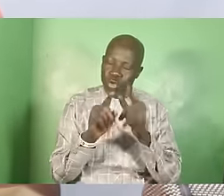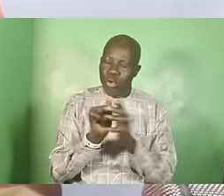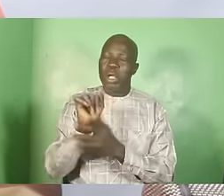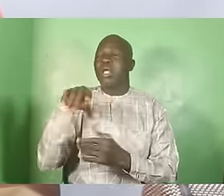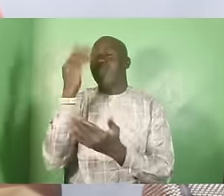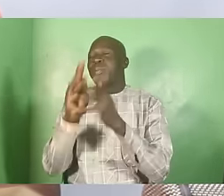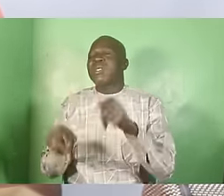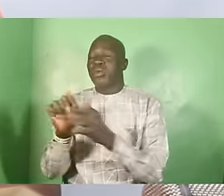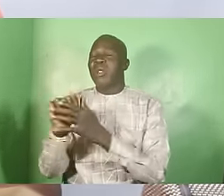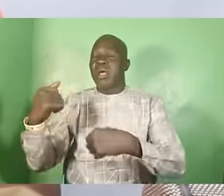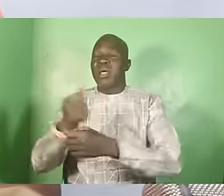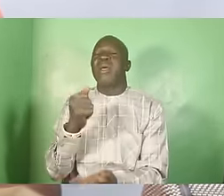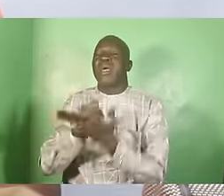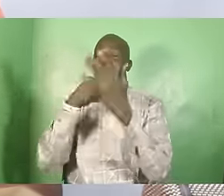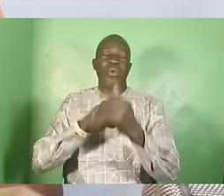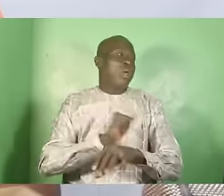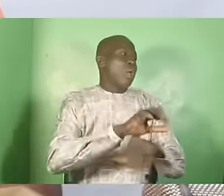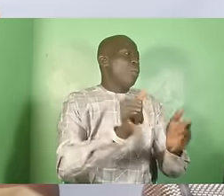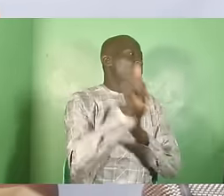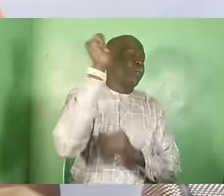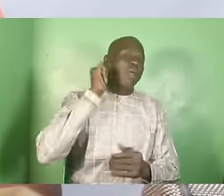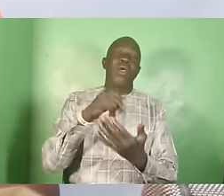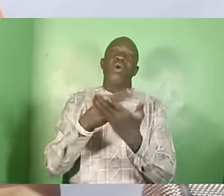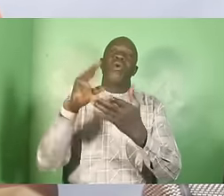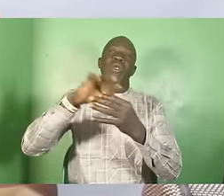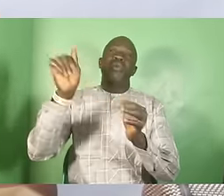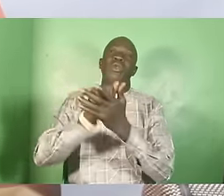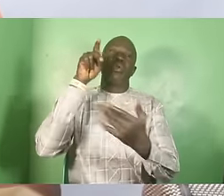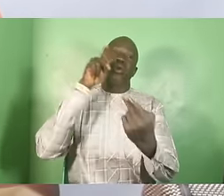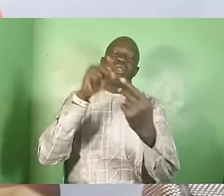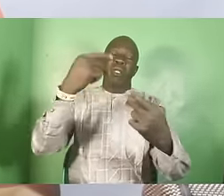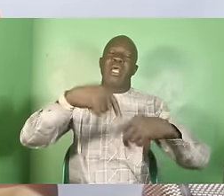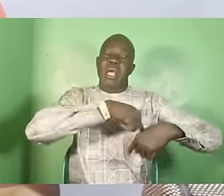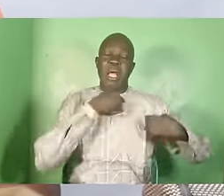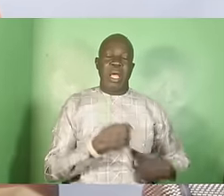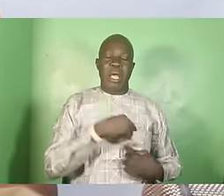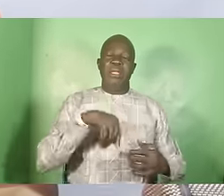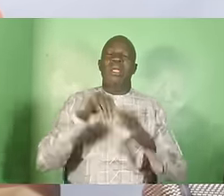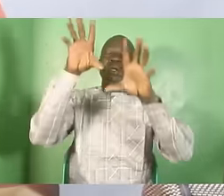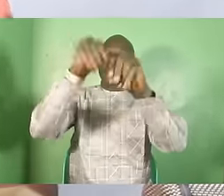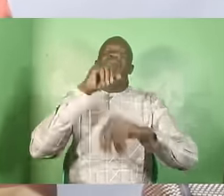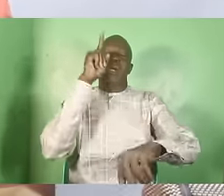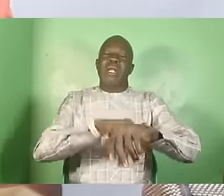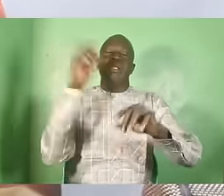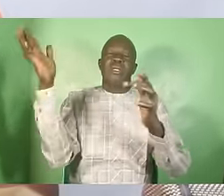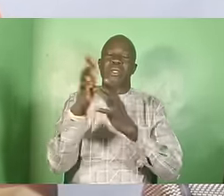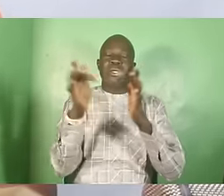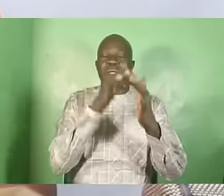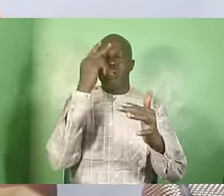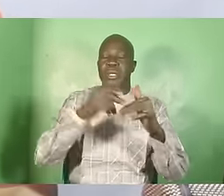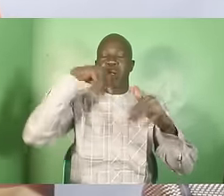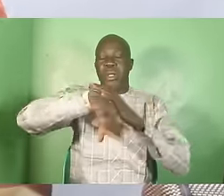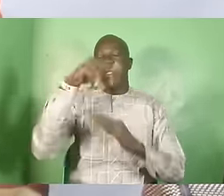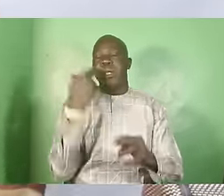what I'm talking about. Enter for Sunday. The one that's supposed to help you. And ma po kau kaya. Only touch their arm. Why are you still far out? Amen.